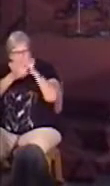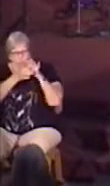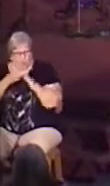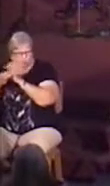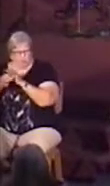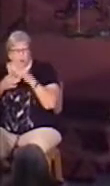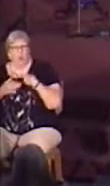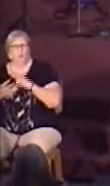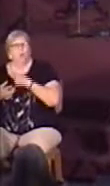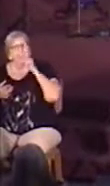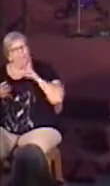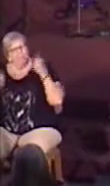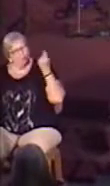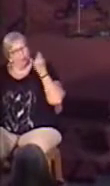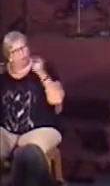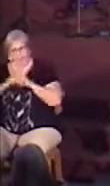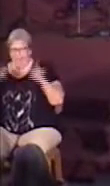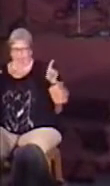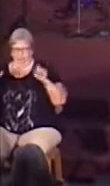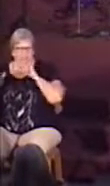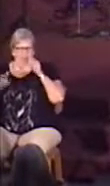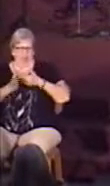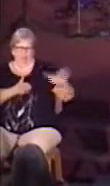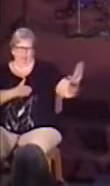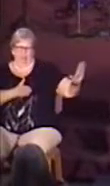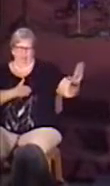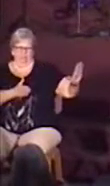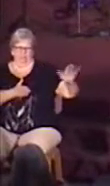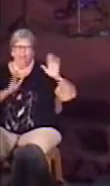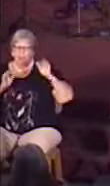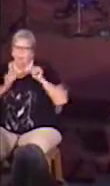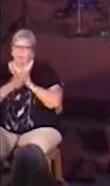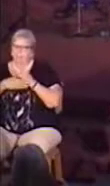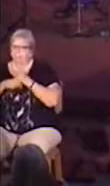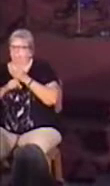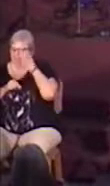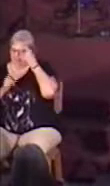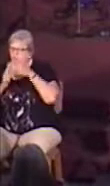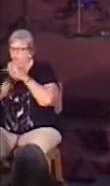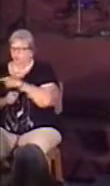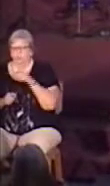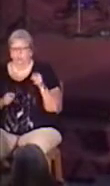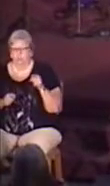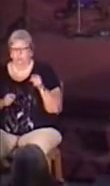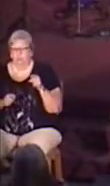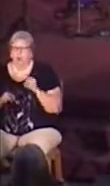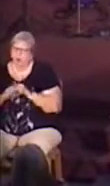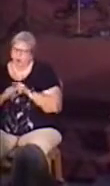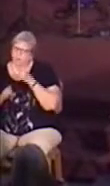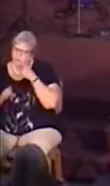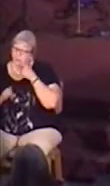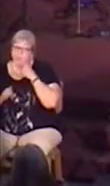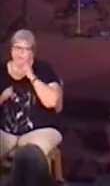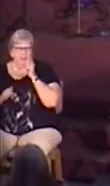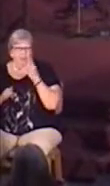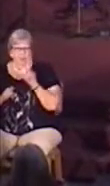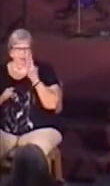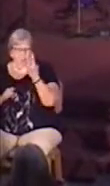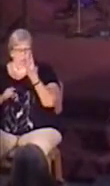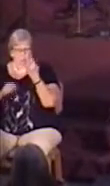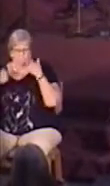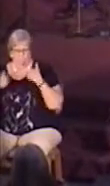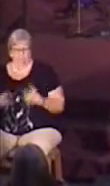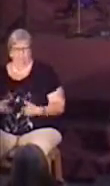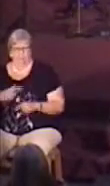celebrate our differences, not reject them. And I hope that that makes sense to you. He also says this, not only one body,